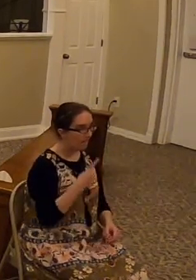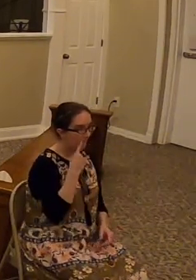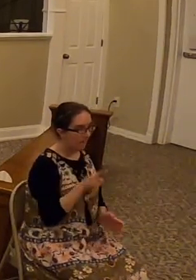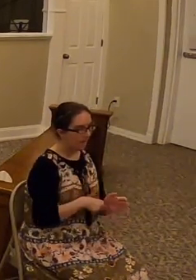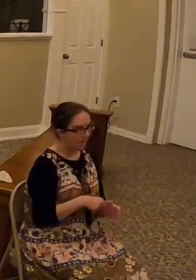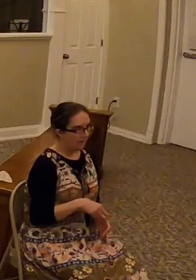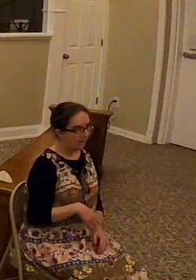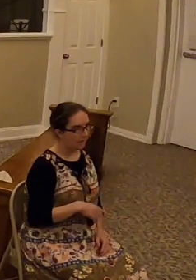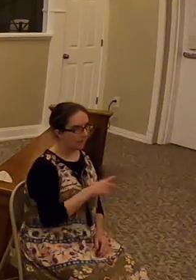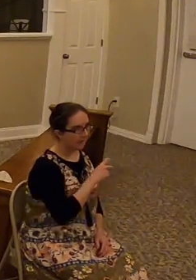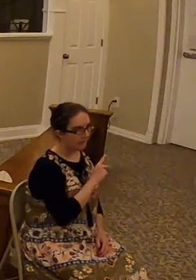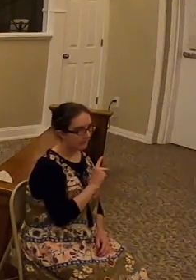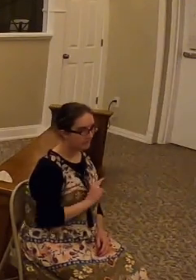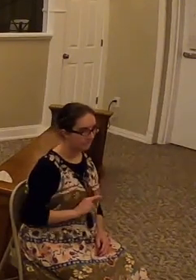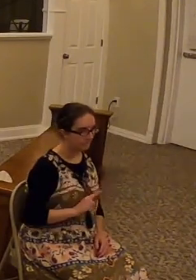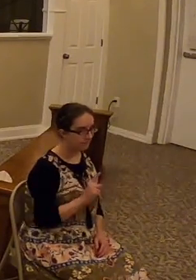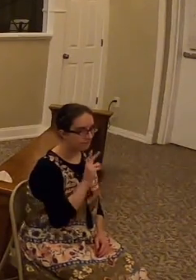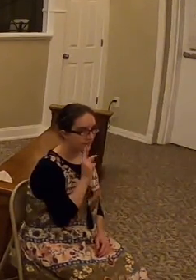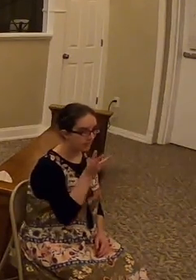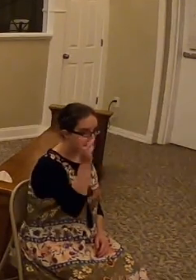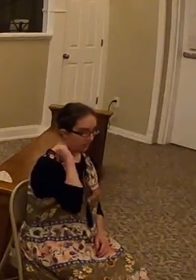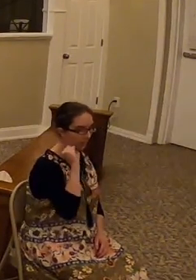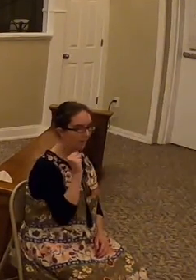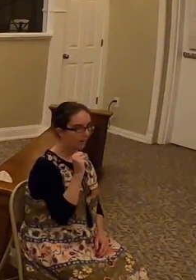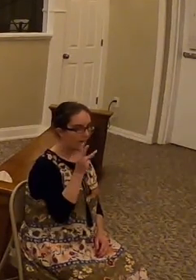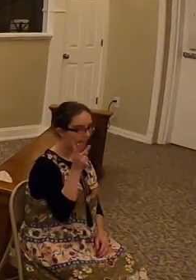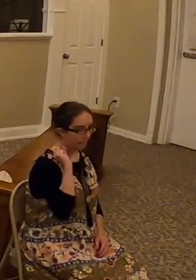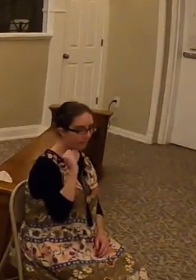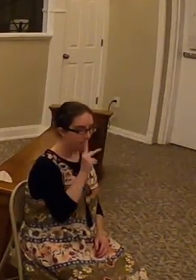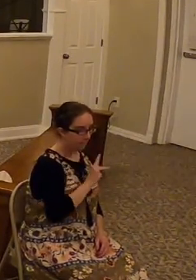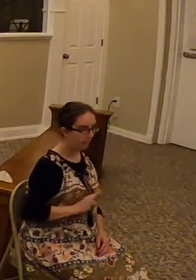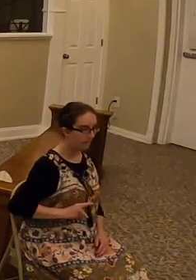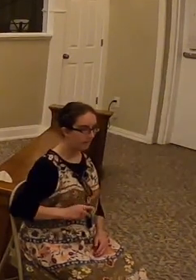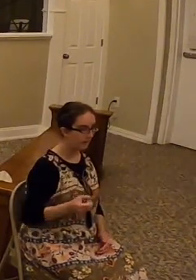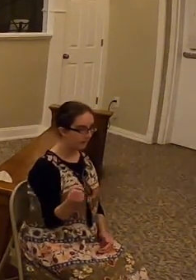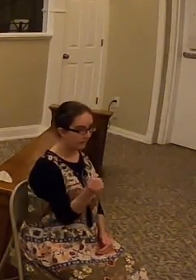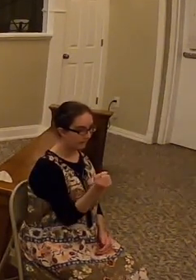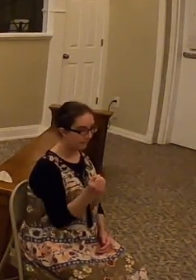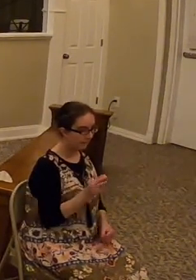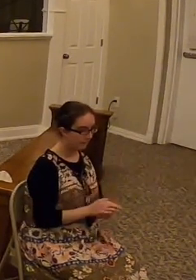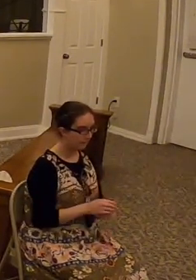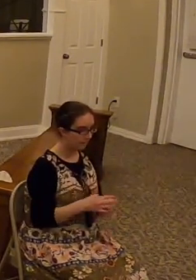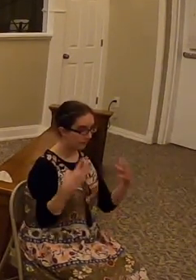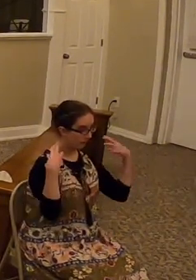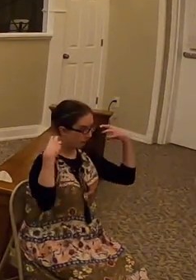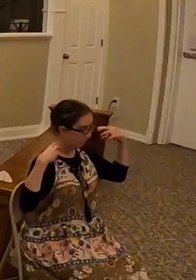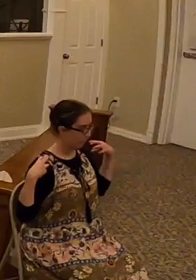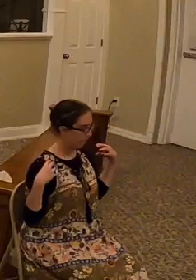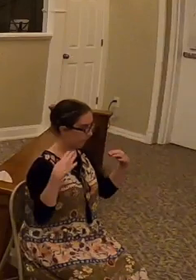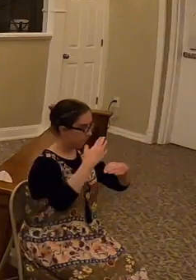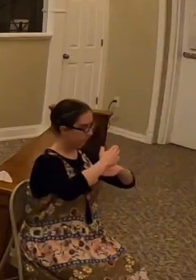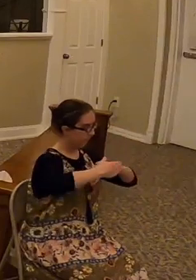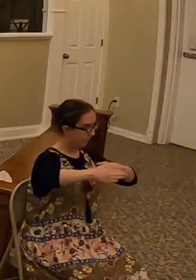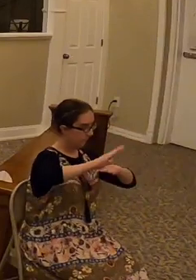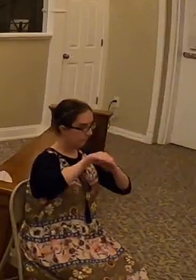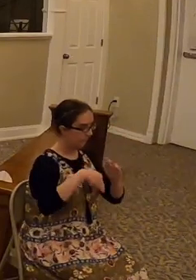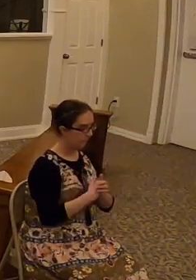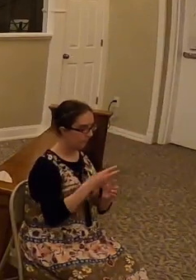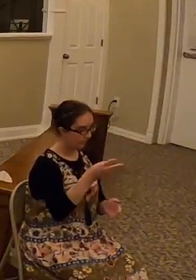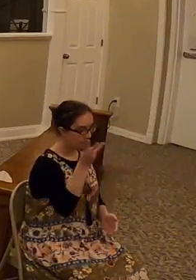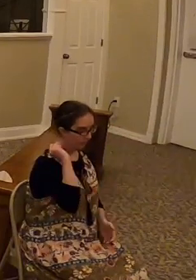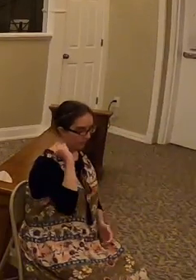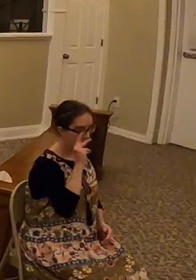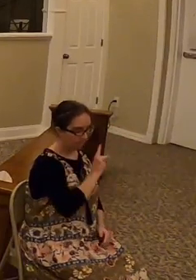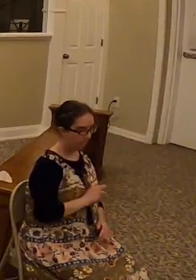you what kind of limp-wristed king he was. He was king enough, and he was head and shoulders above everybody, the Bible said. But he